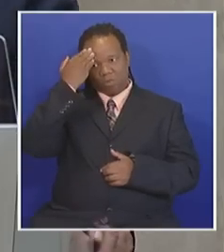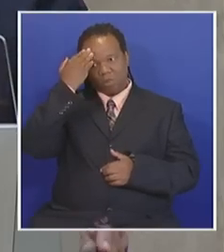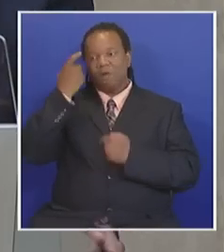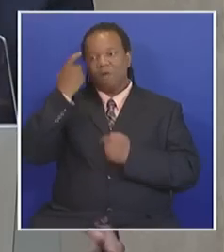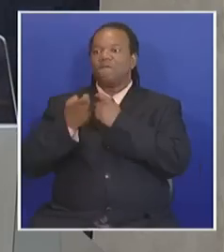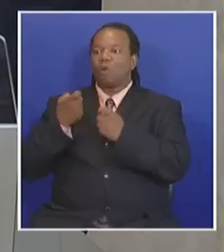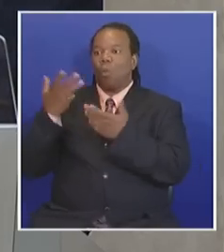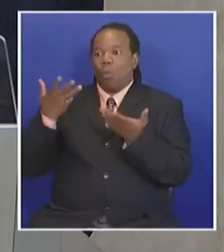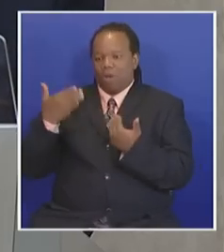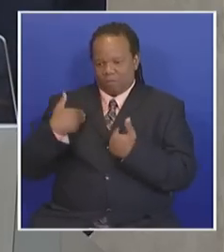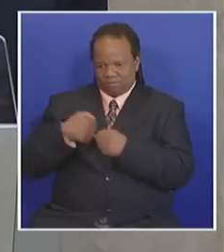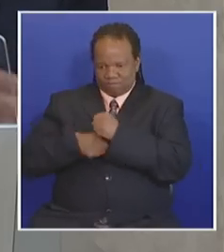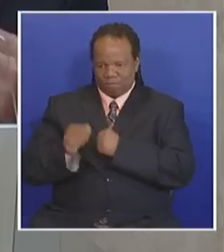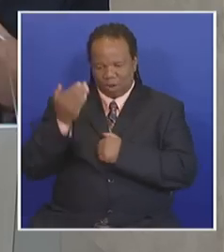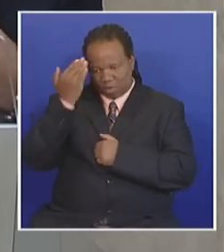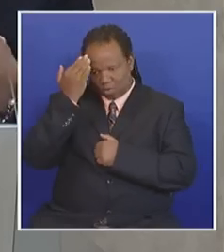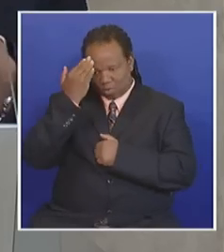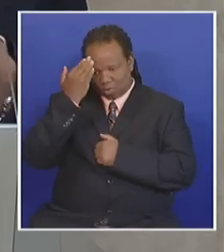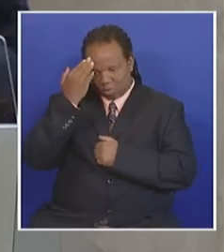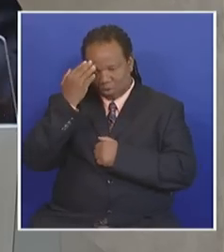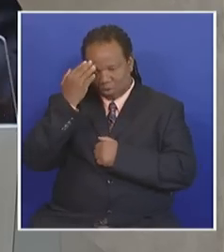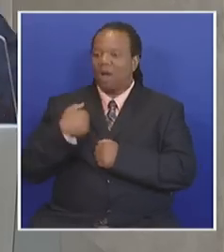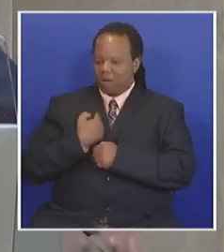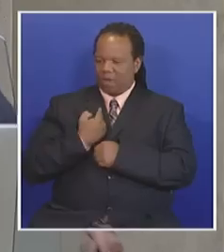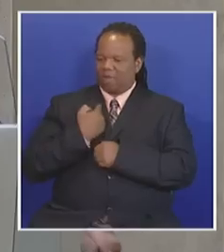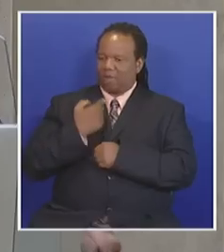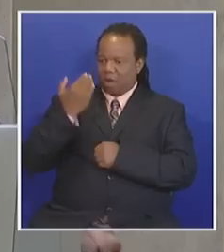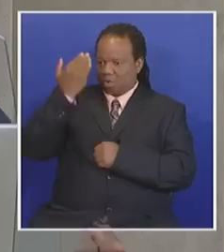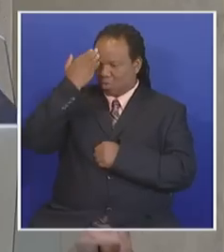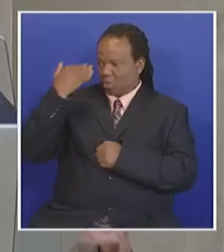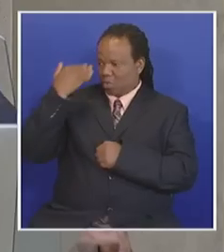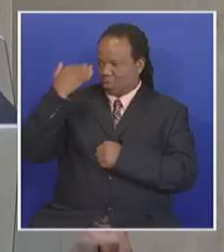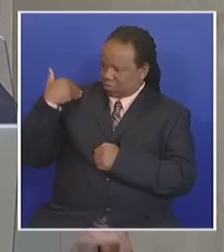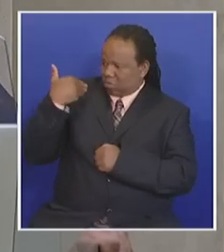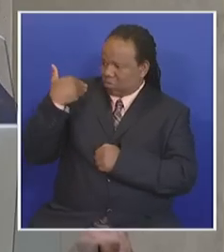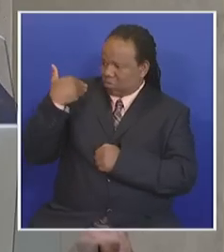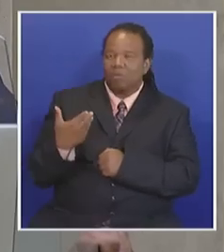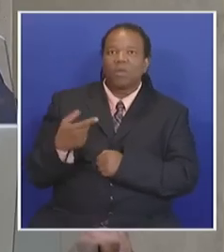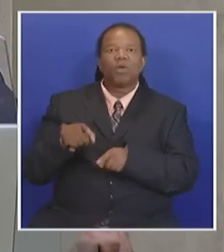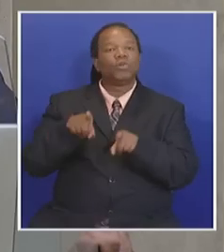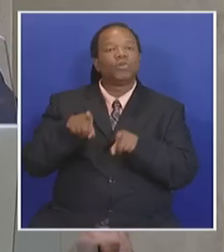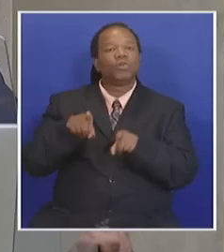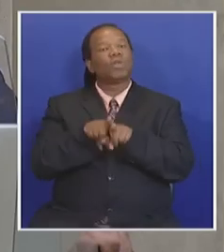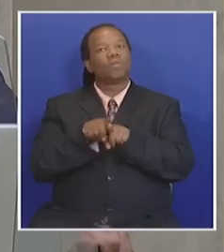I too know where I come from. Because I am also a